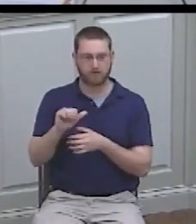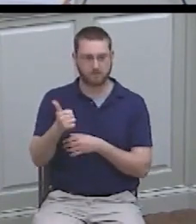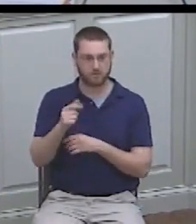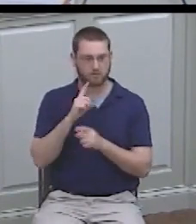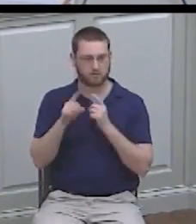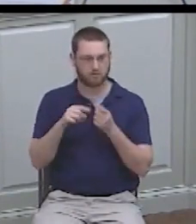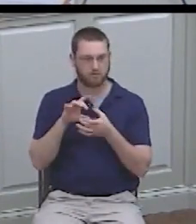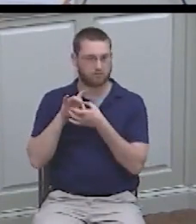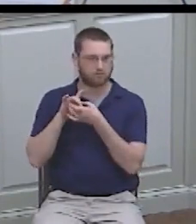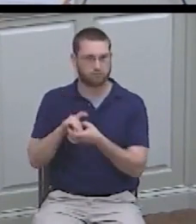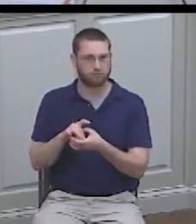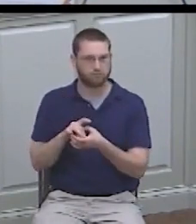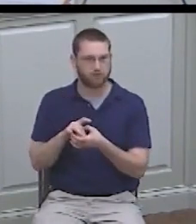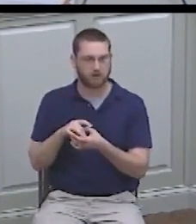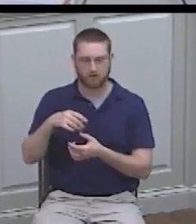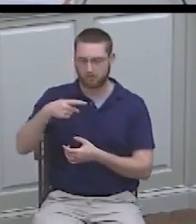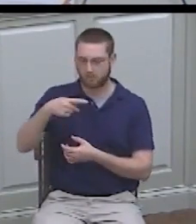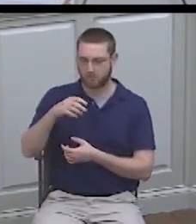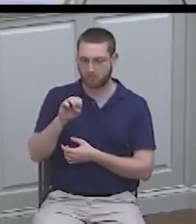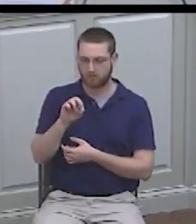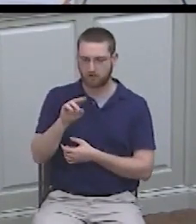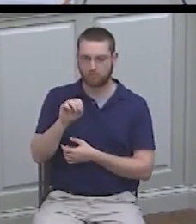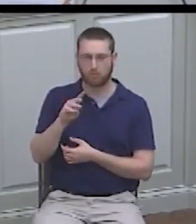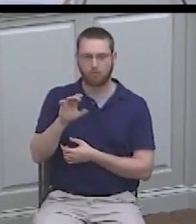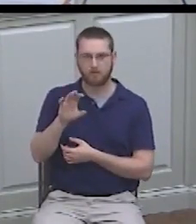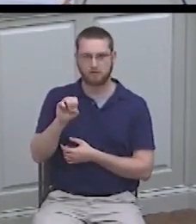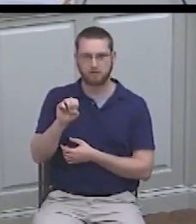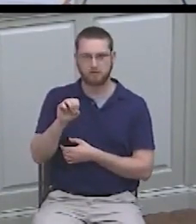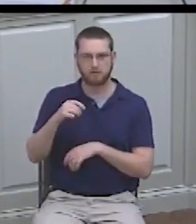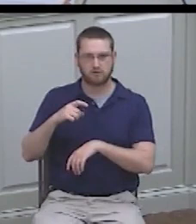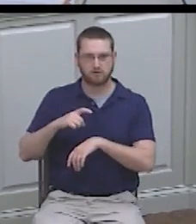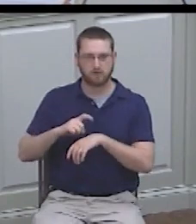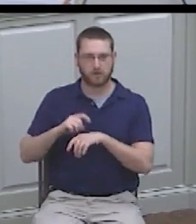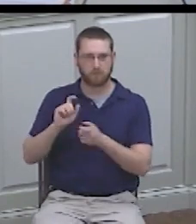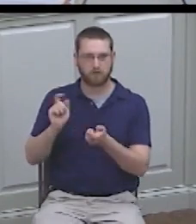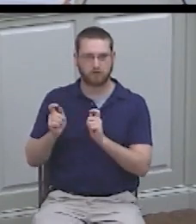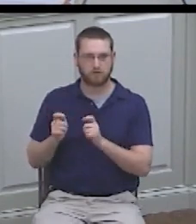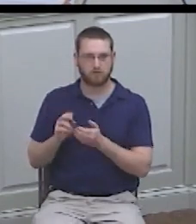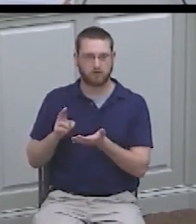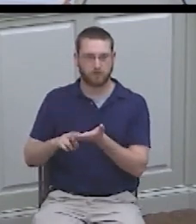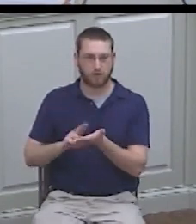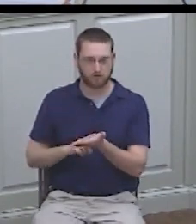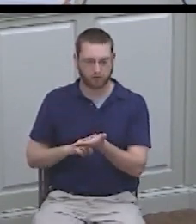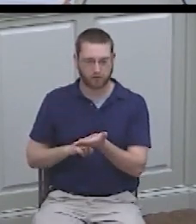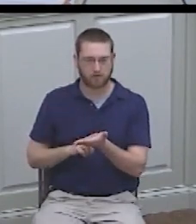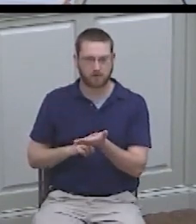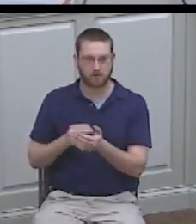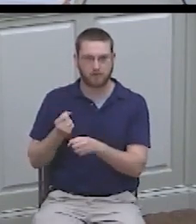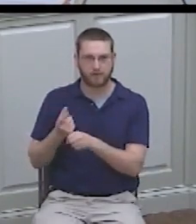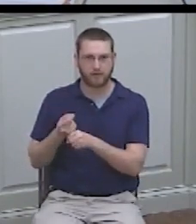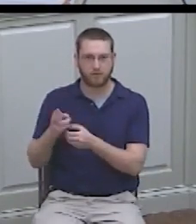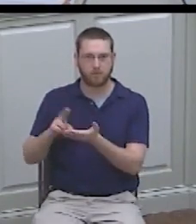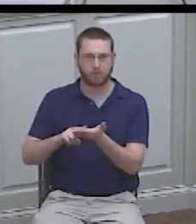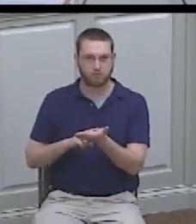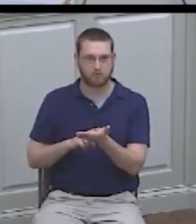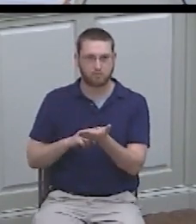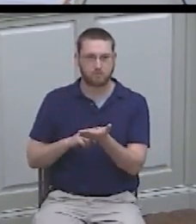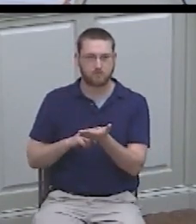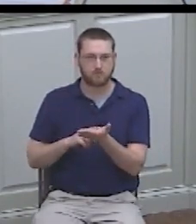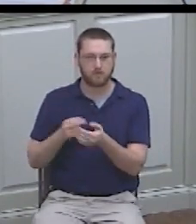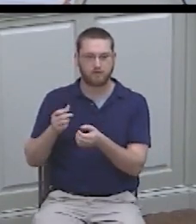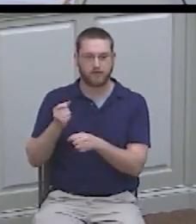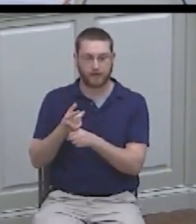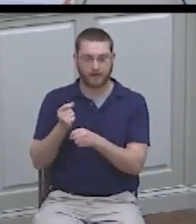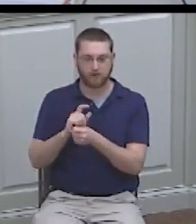about a performance period services and an annual adjustment to the contract. There was an annual adjustment rate in the first draft